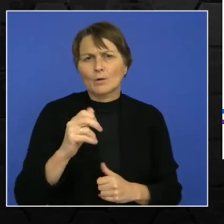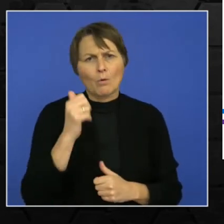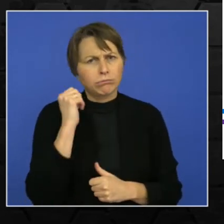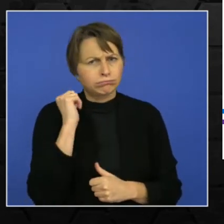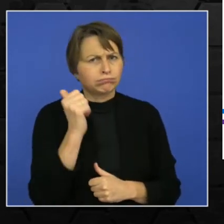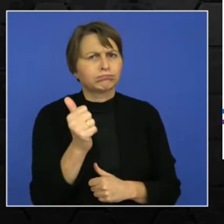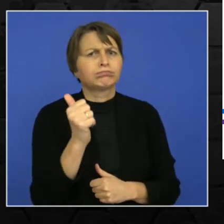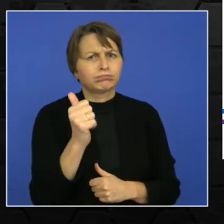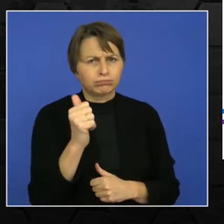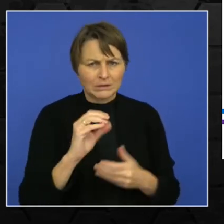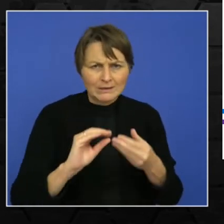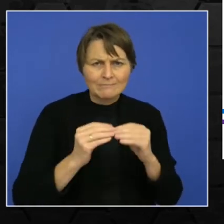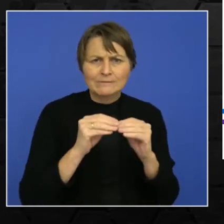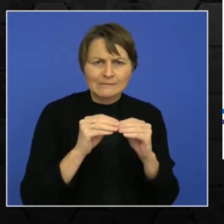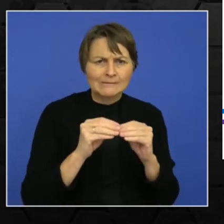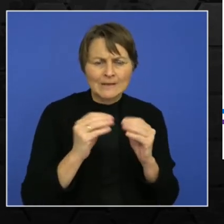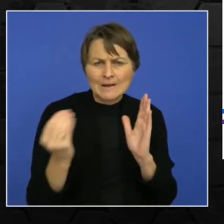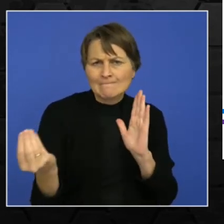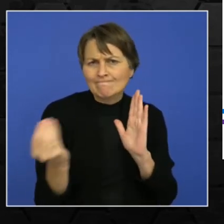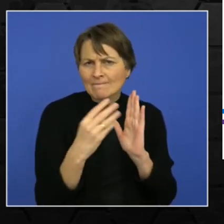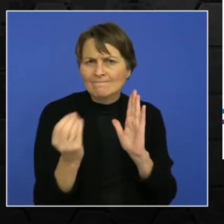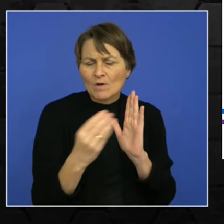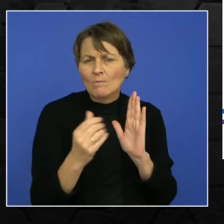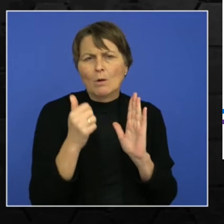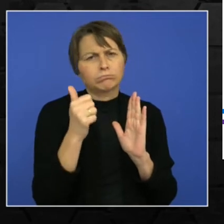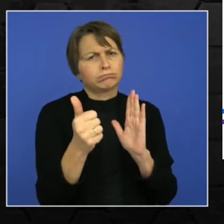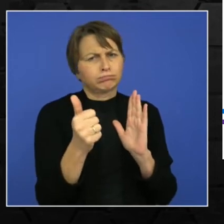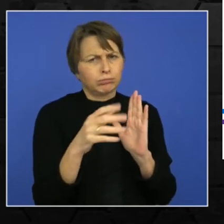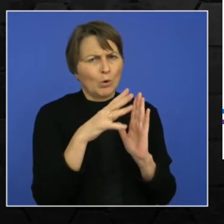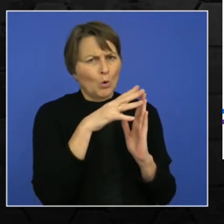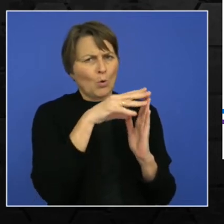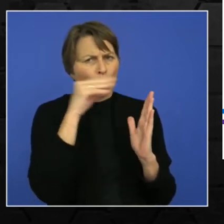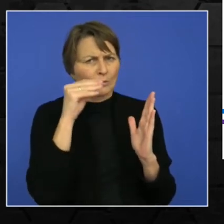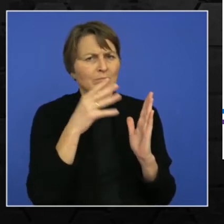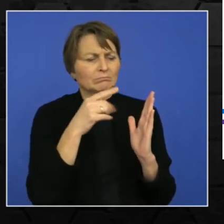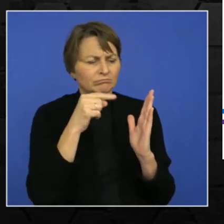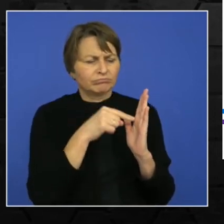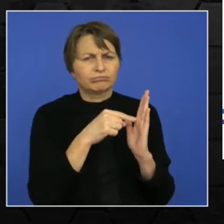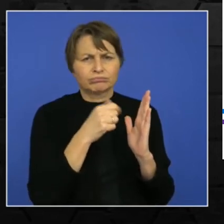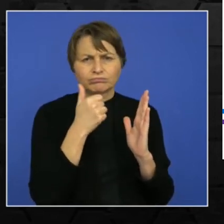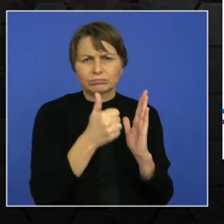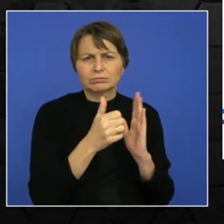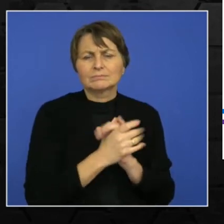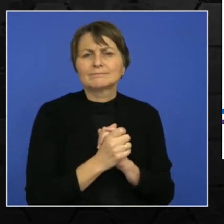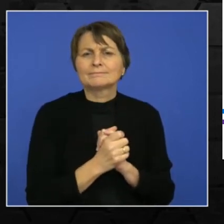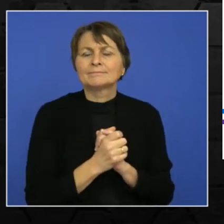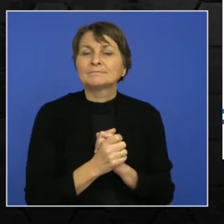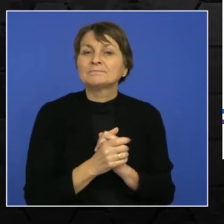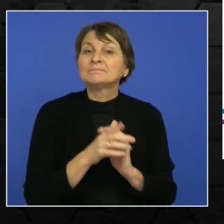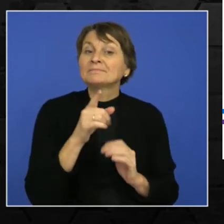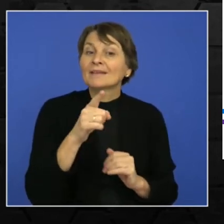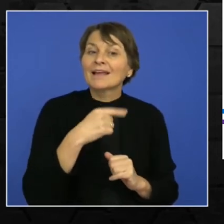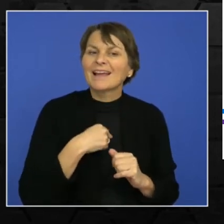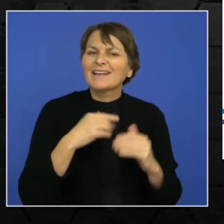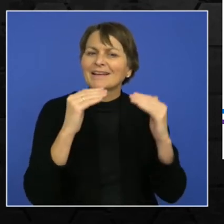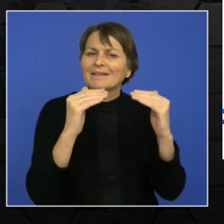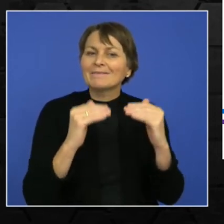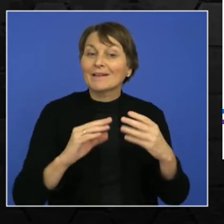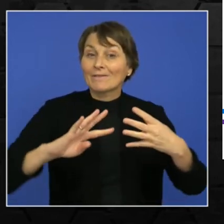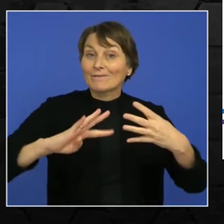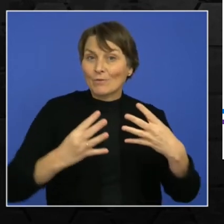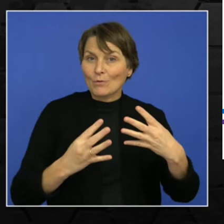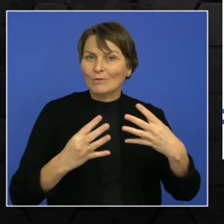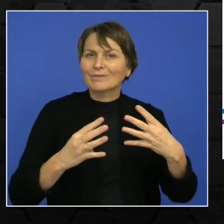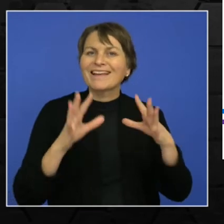curating the course, and I will really recommend it. And I would also recommend you guys to look into GitHub Student Pack. GitHub